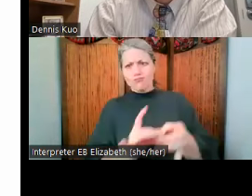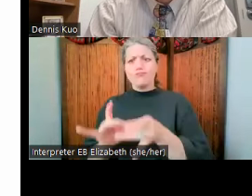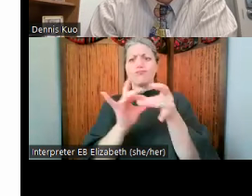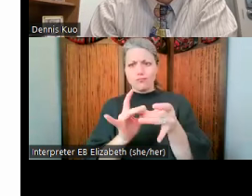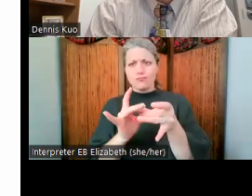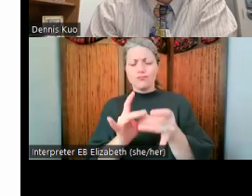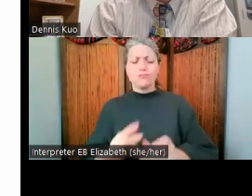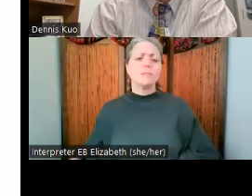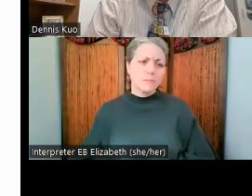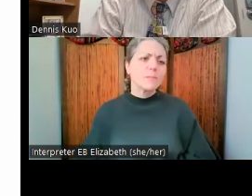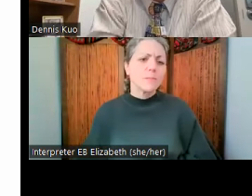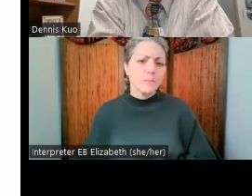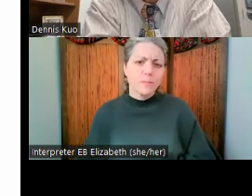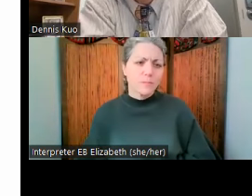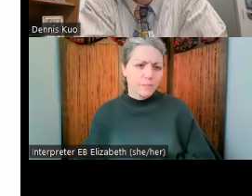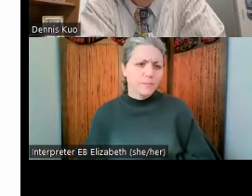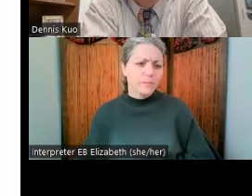services.